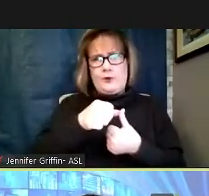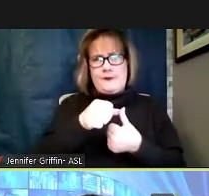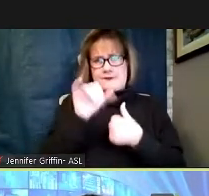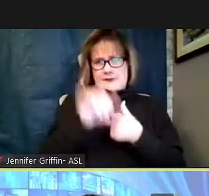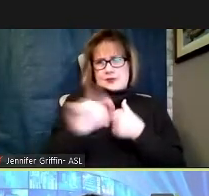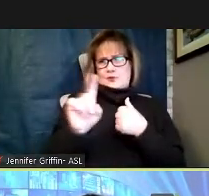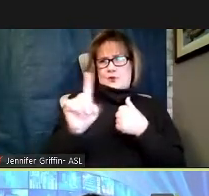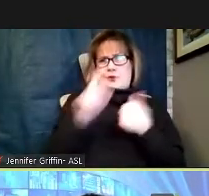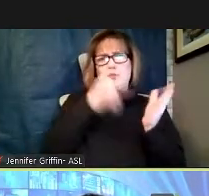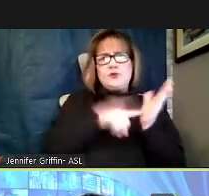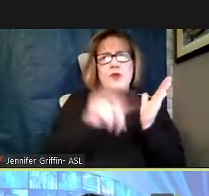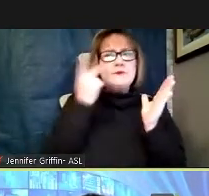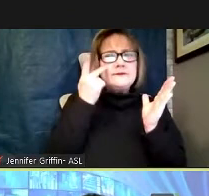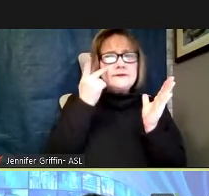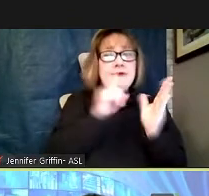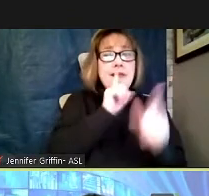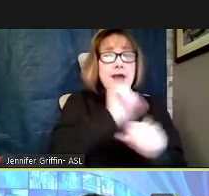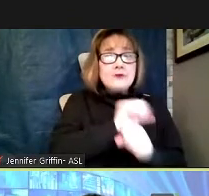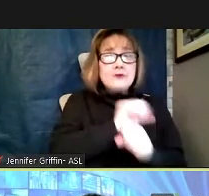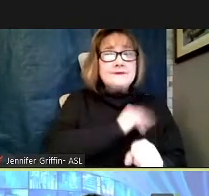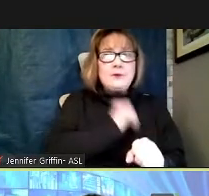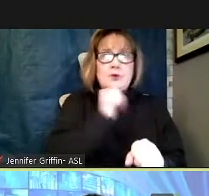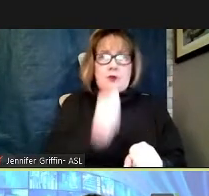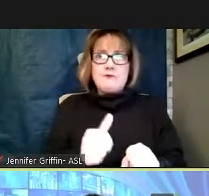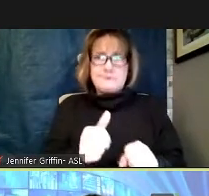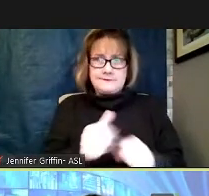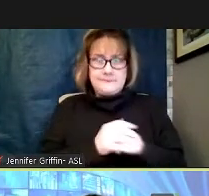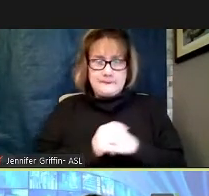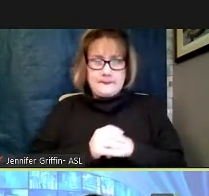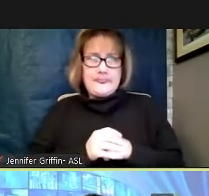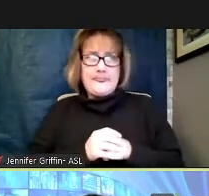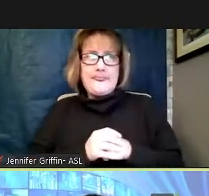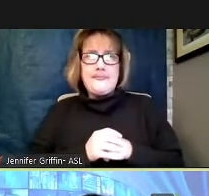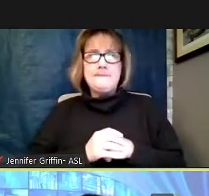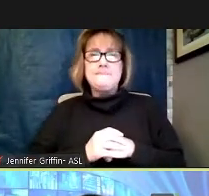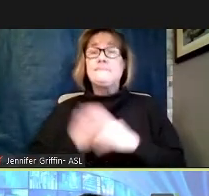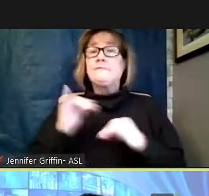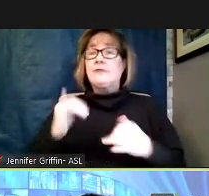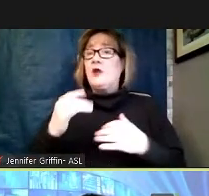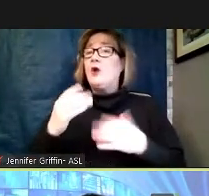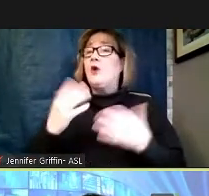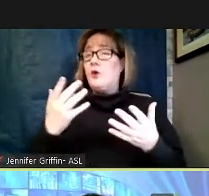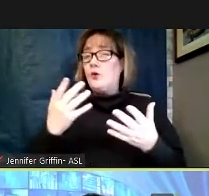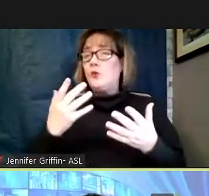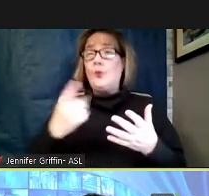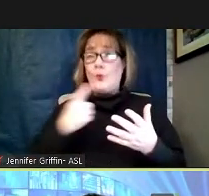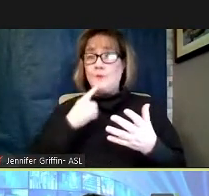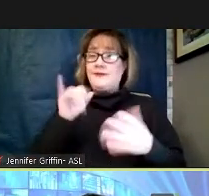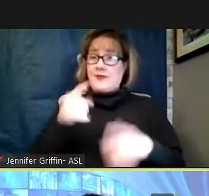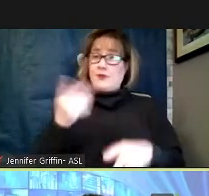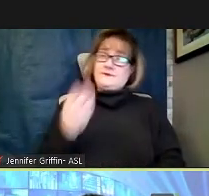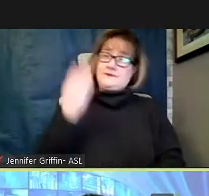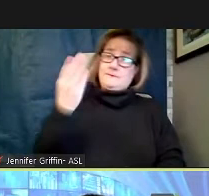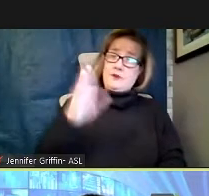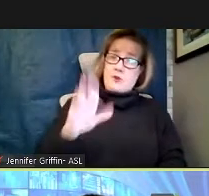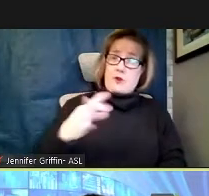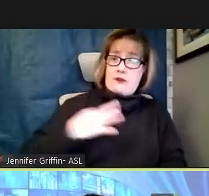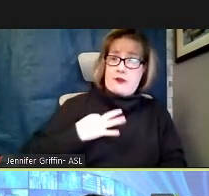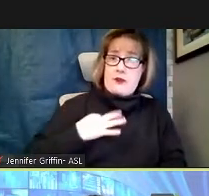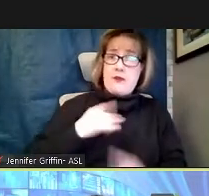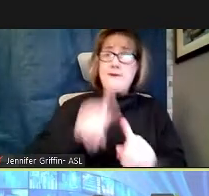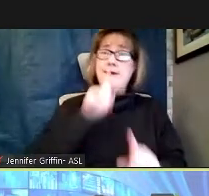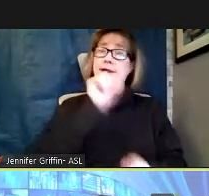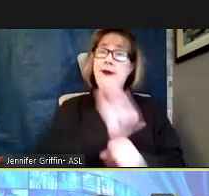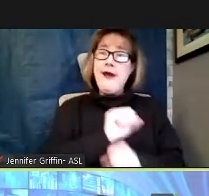where you check to see whether it was actually accepted. Now, we say that you're submitting your application, but actually your